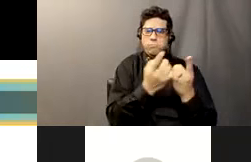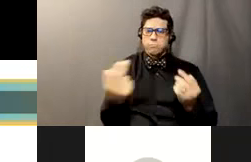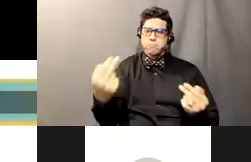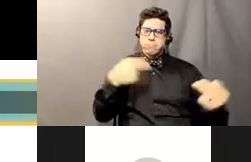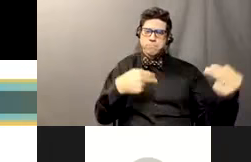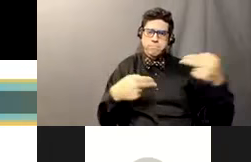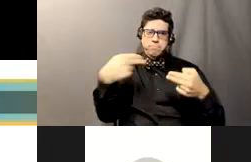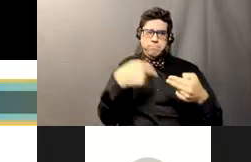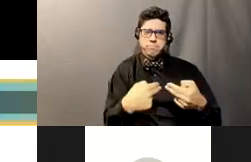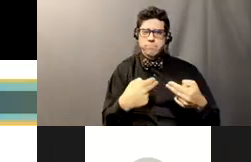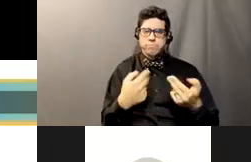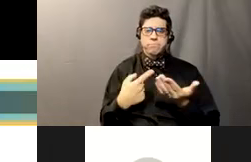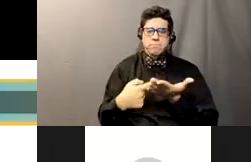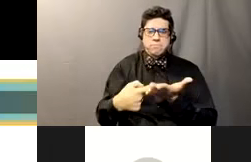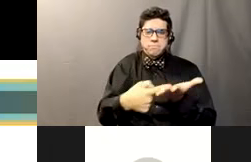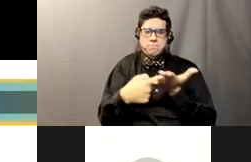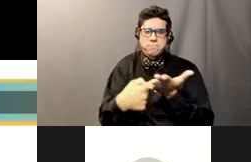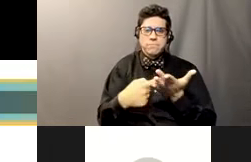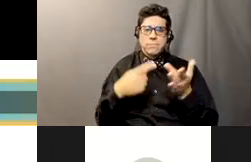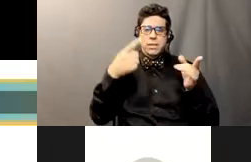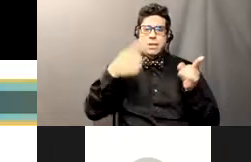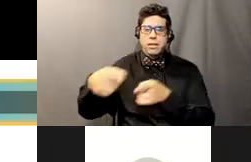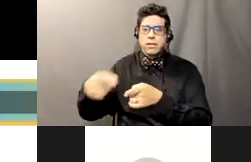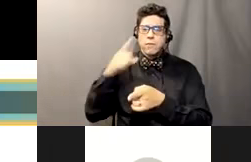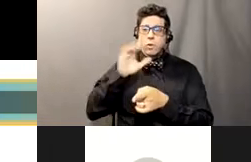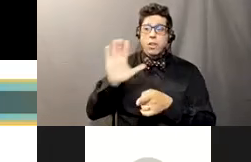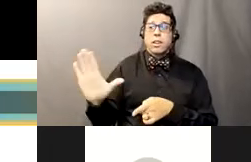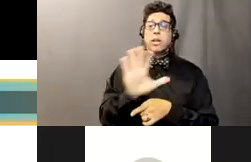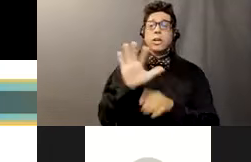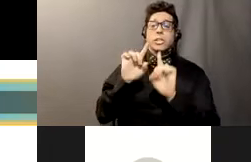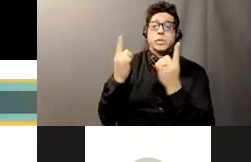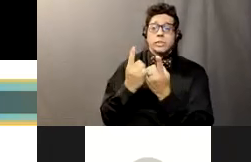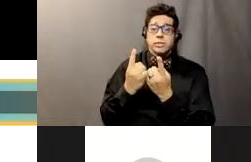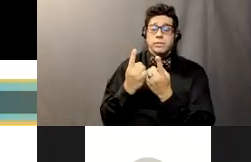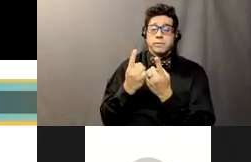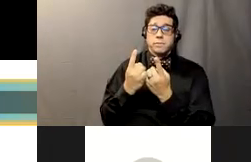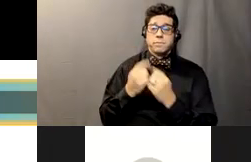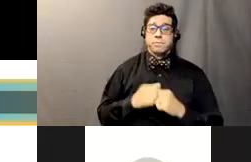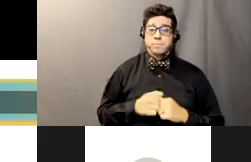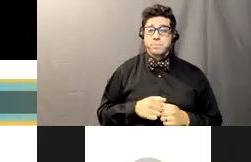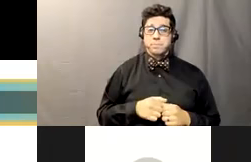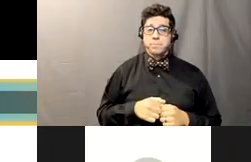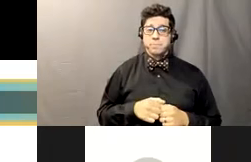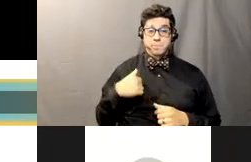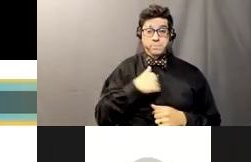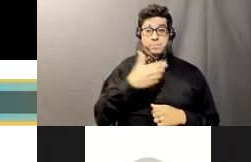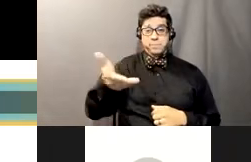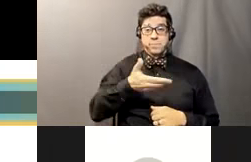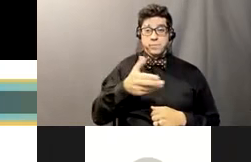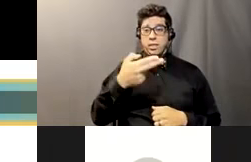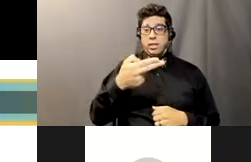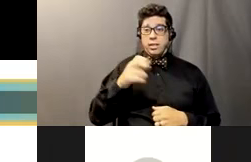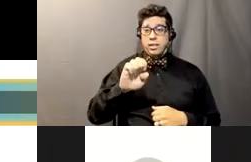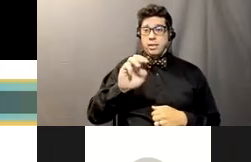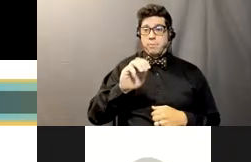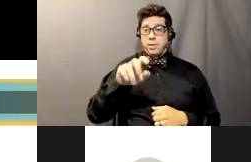and talk a little bit about what's happening in their district. And so we've invited Hemet Unified. So we have